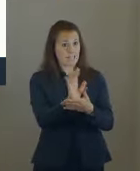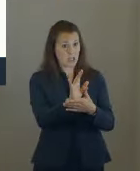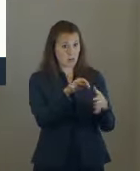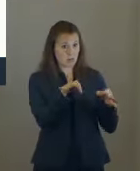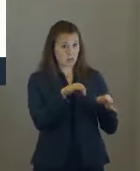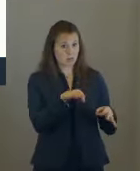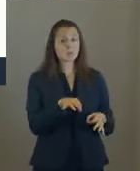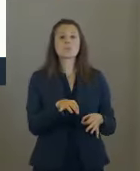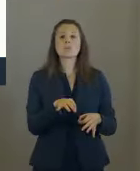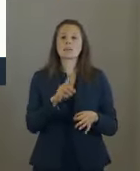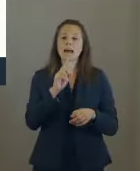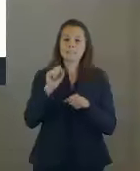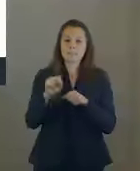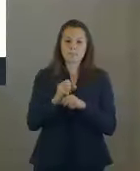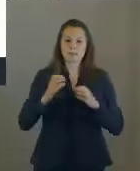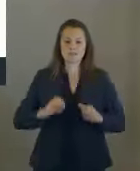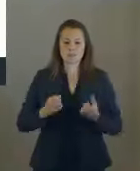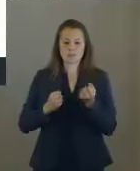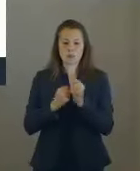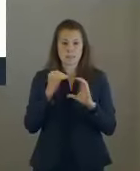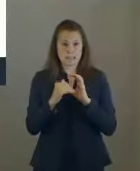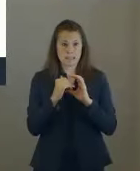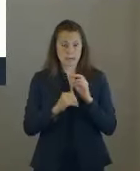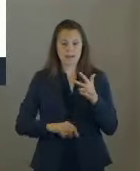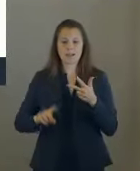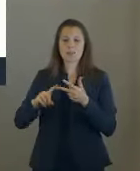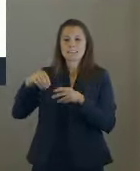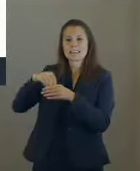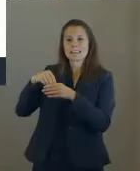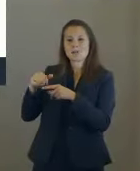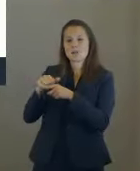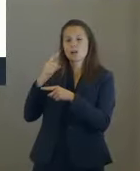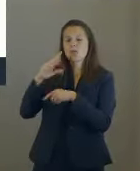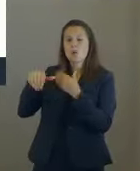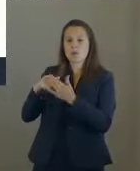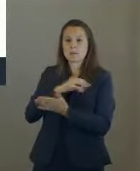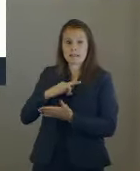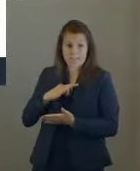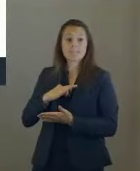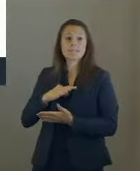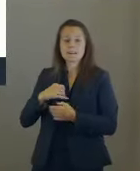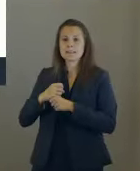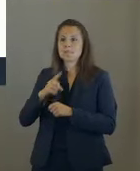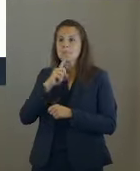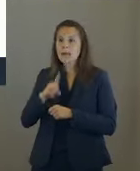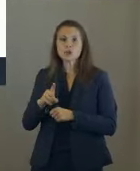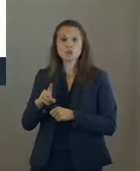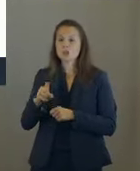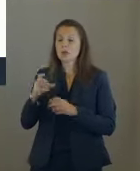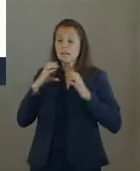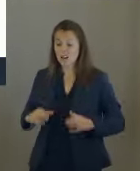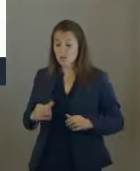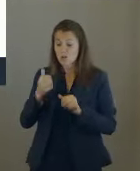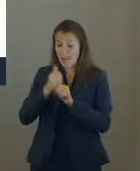a dedicated customer support email address, and internal trainings for all staff members to ensure that customers at every single